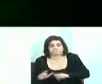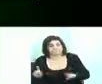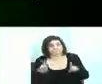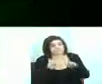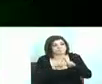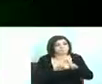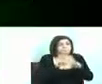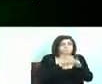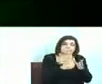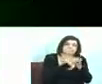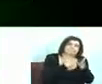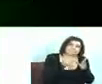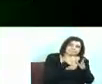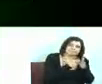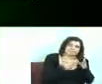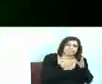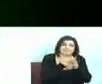the